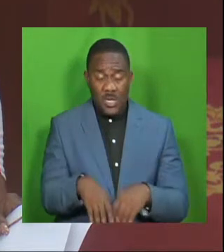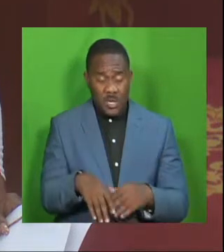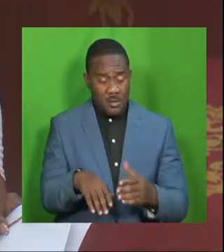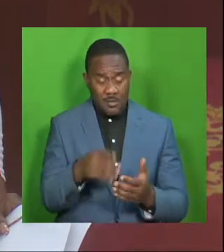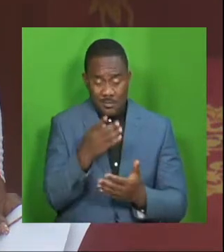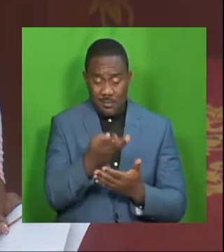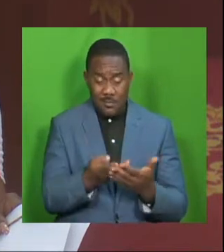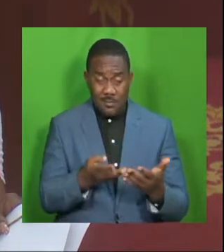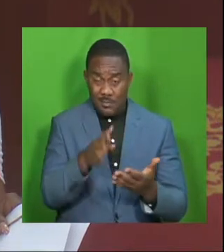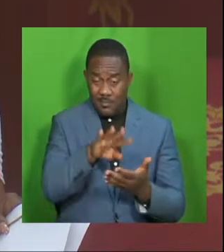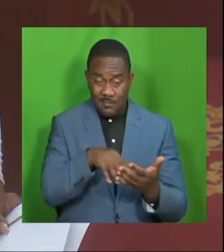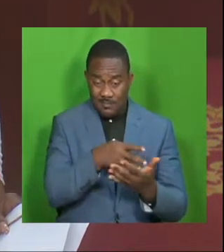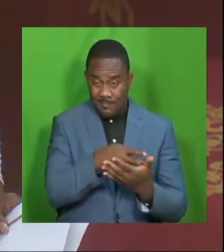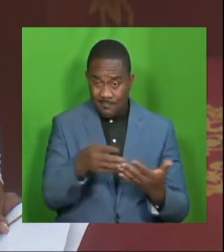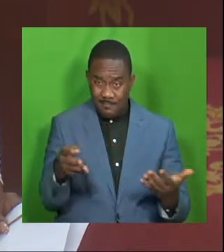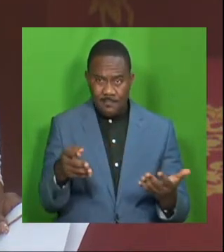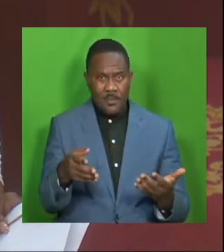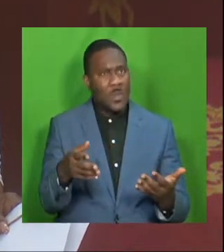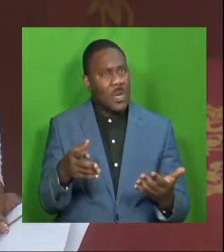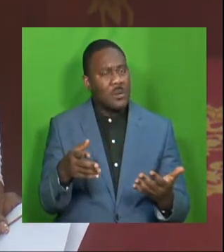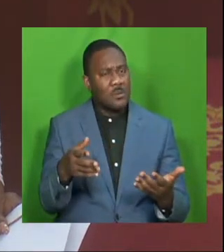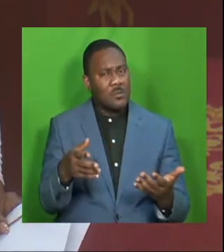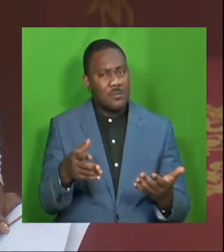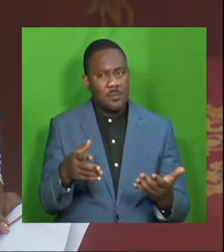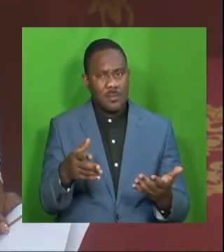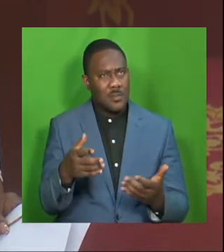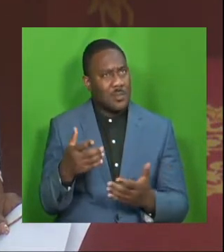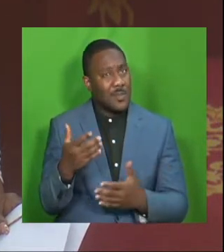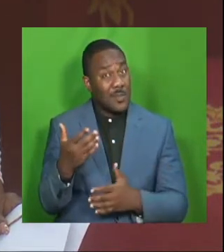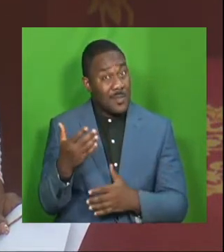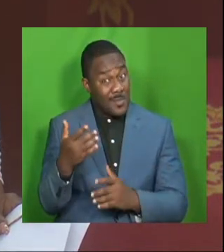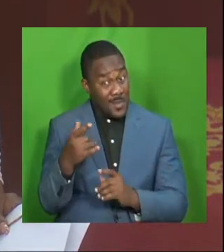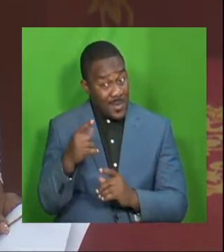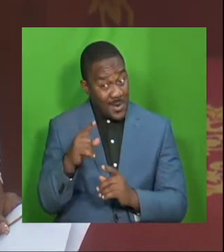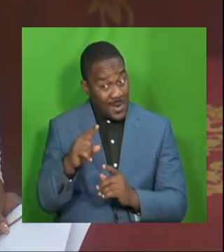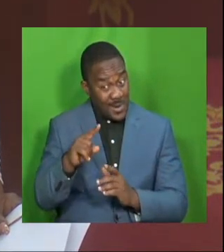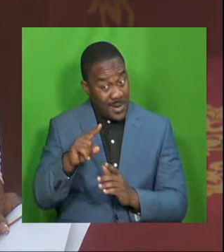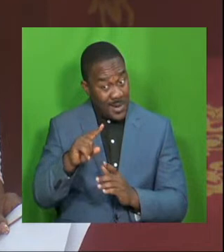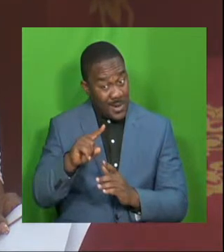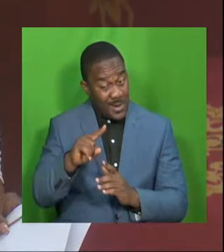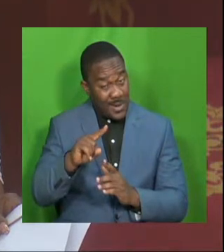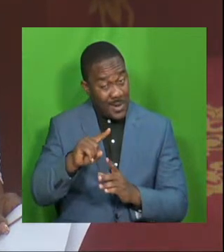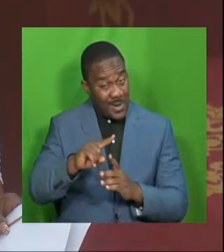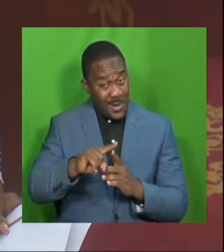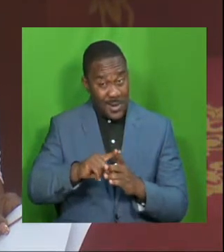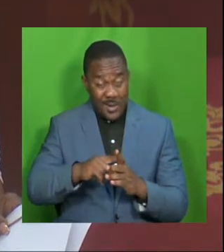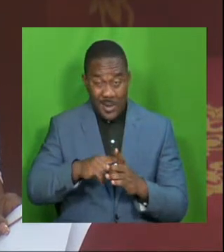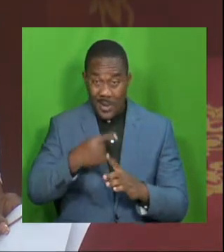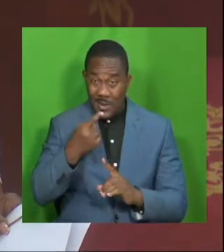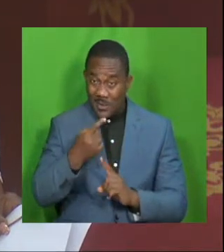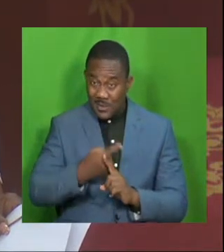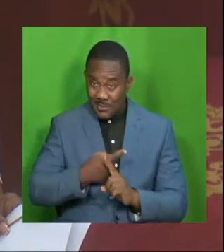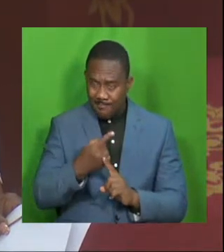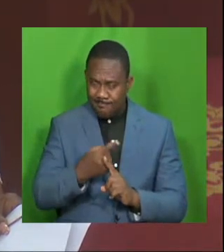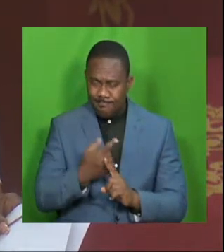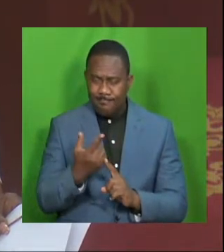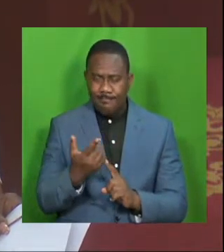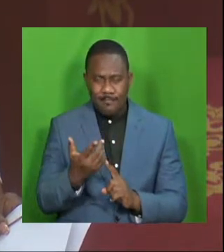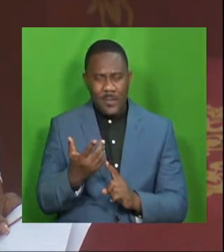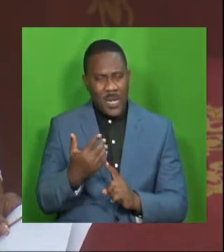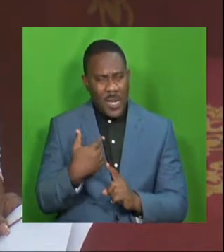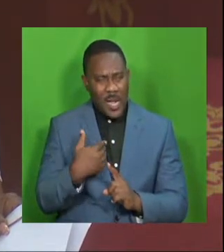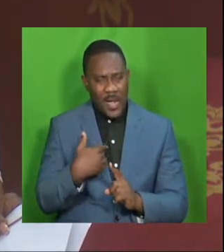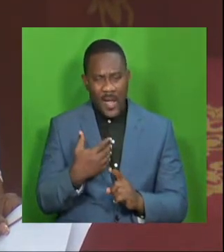next month going, I'll be going around to distribute these nets to the fishers, because sometimes their complaint is they are not able